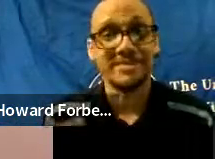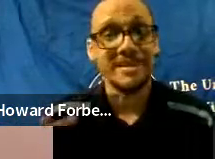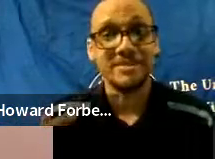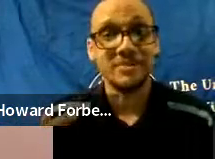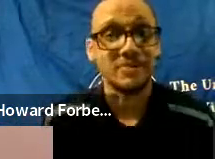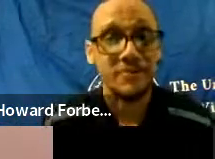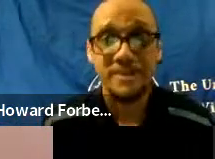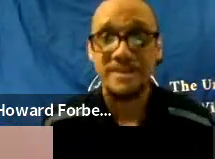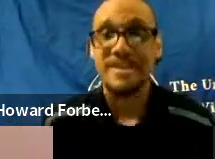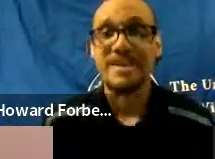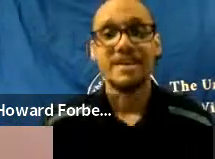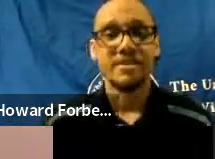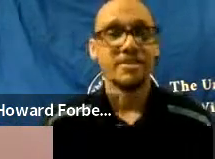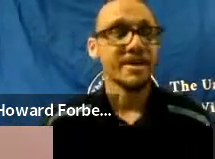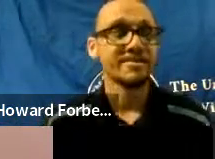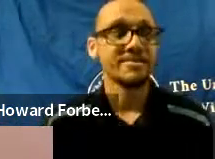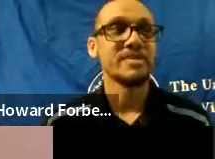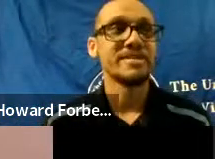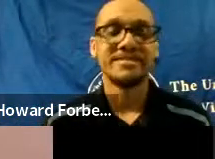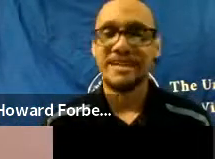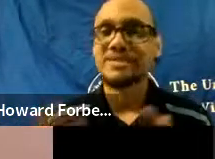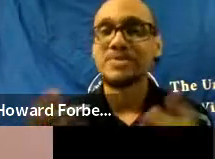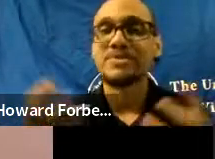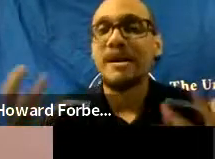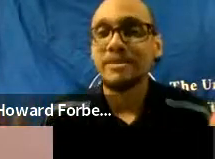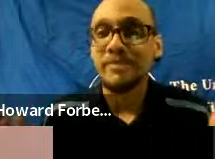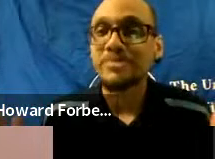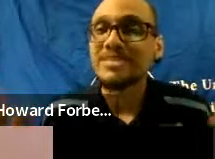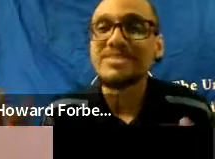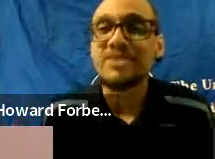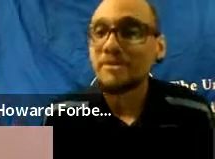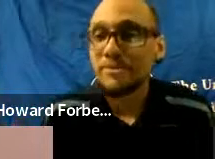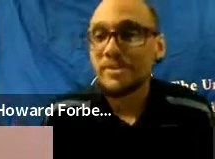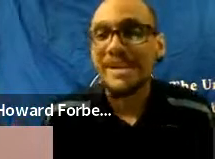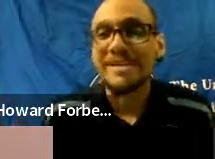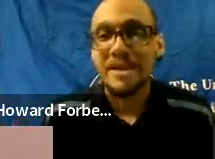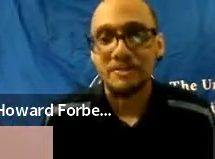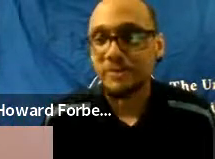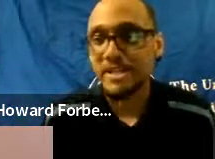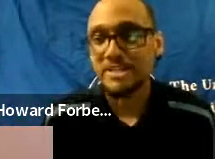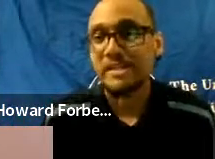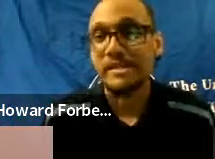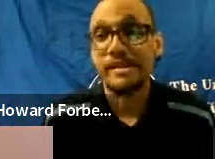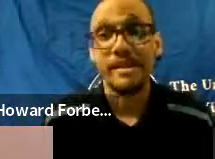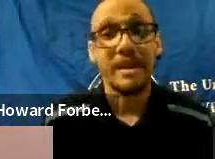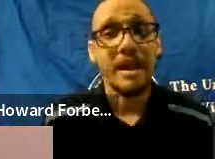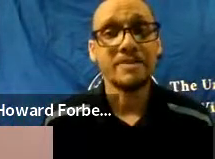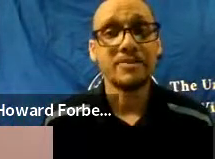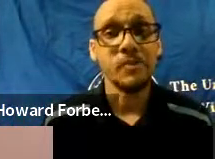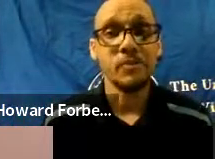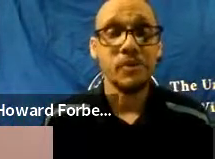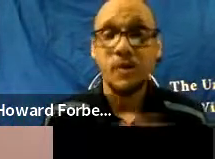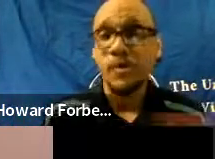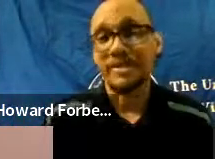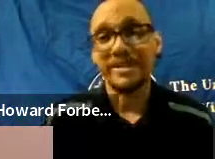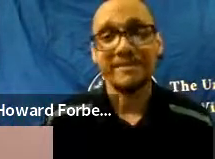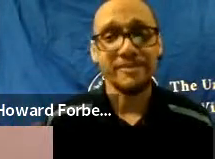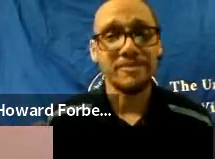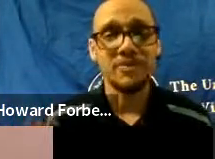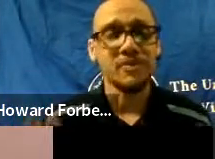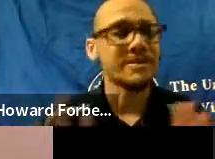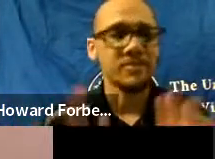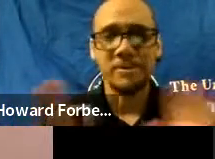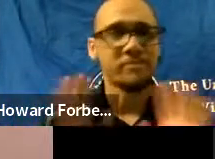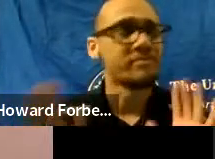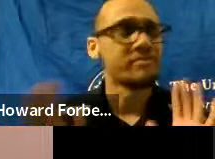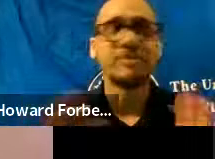engaging. That's when science was fun. That's when science was all about discovery and exploration. And so the quote that I have